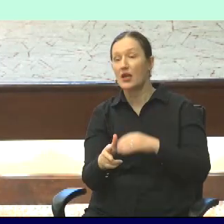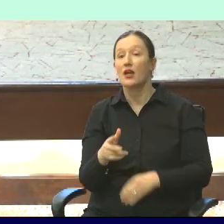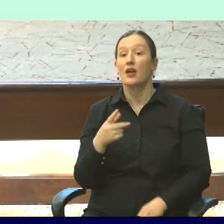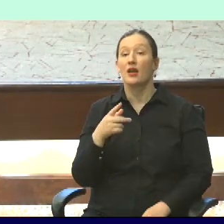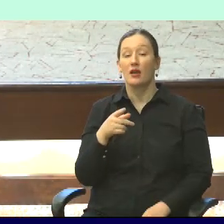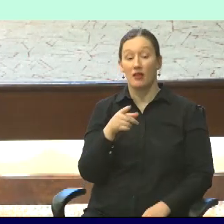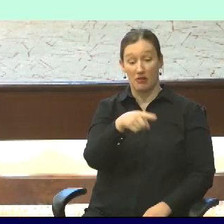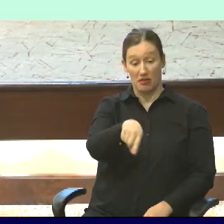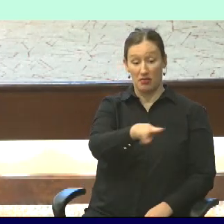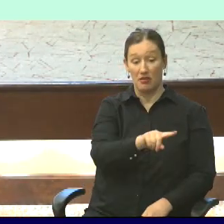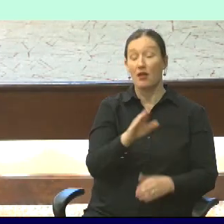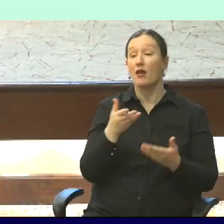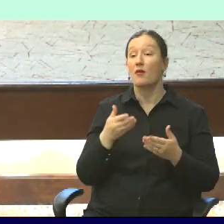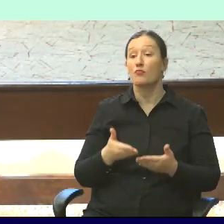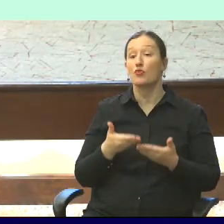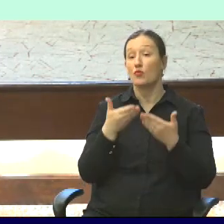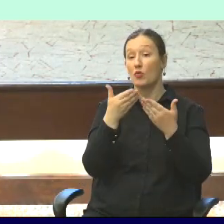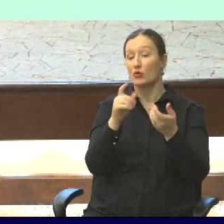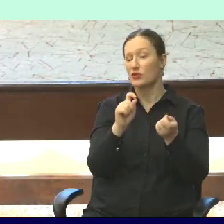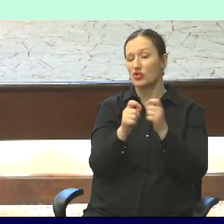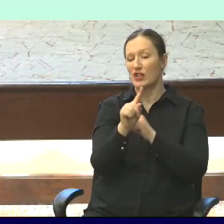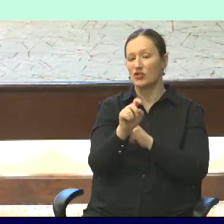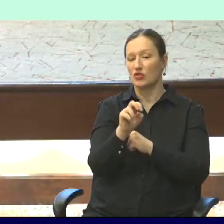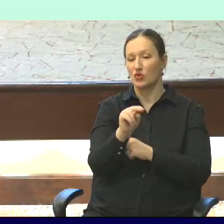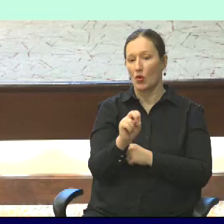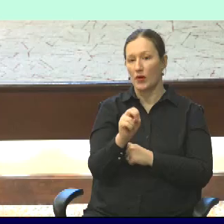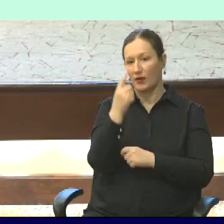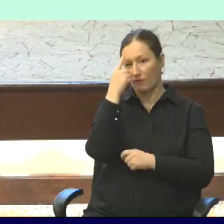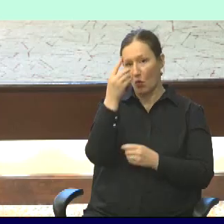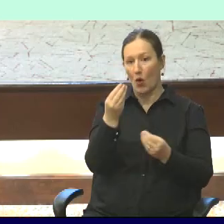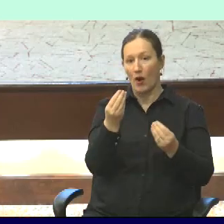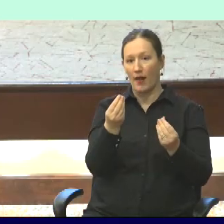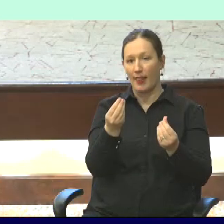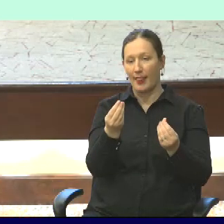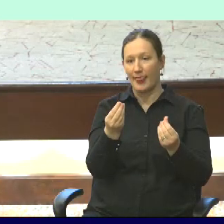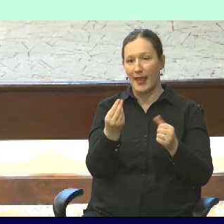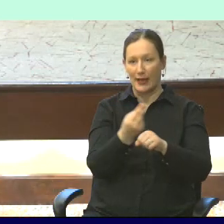from industrial land use and industrial zoning